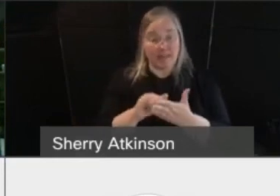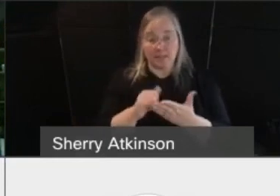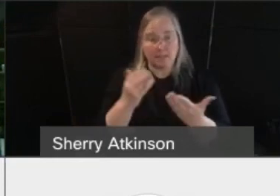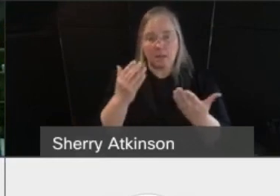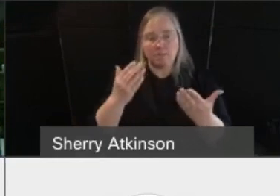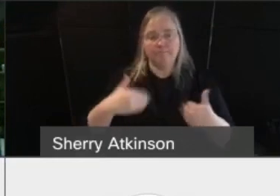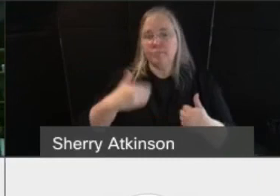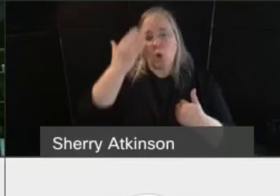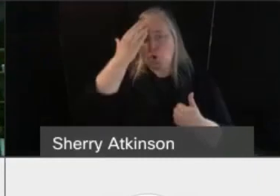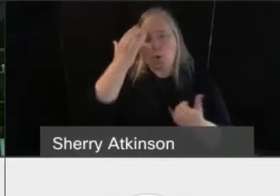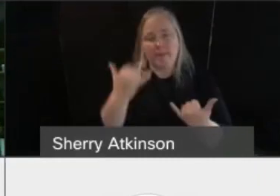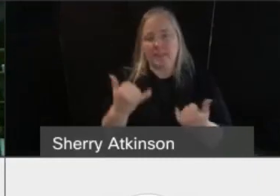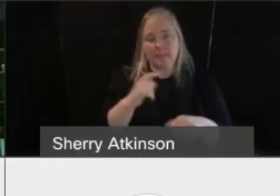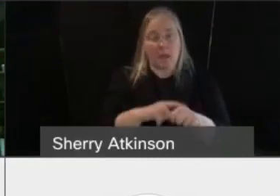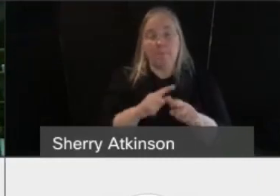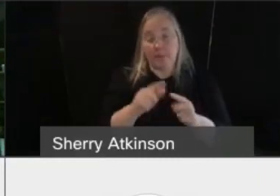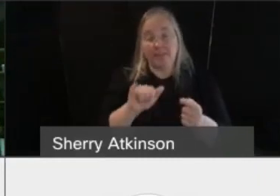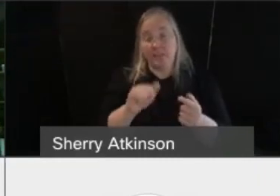Todd.